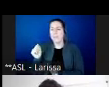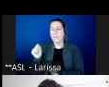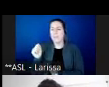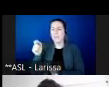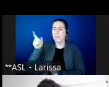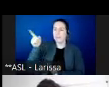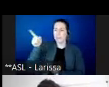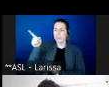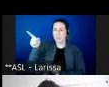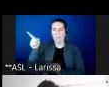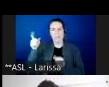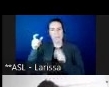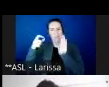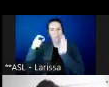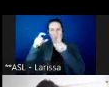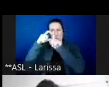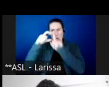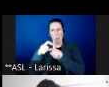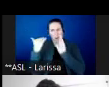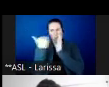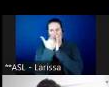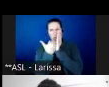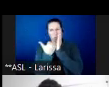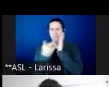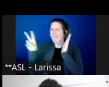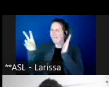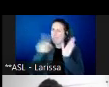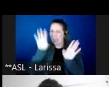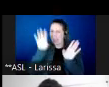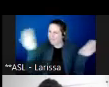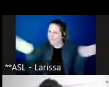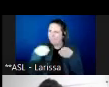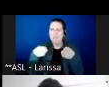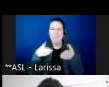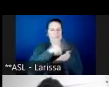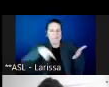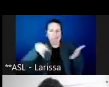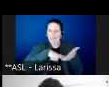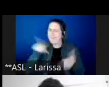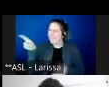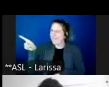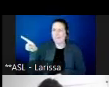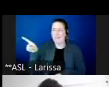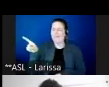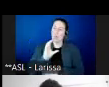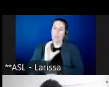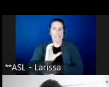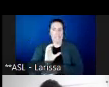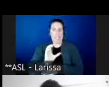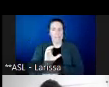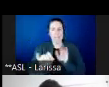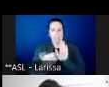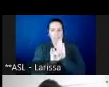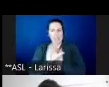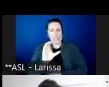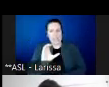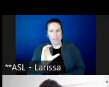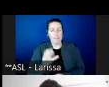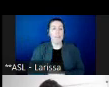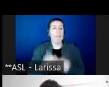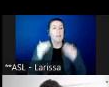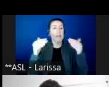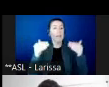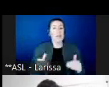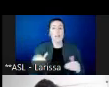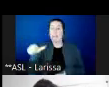very inclusive and are narrow, and other critiques as well. So that's why there's a grade of C here. Another